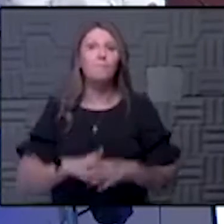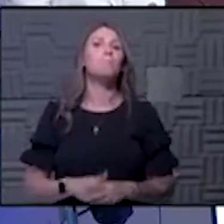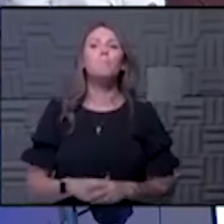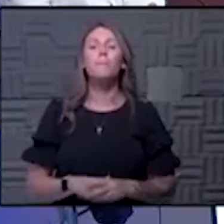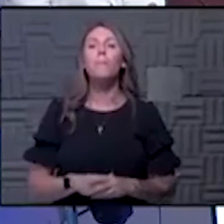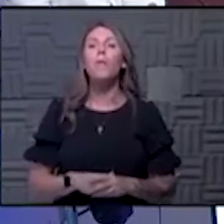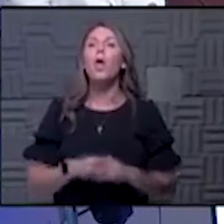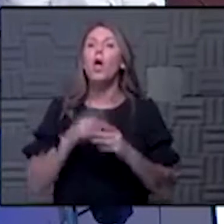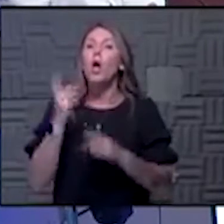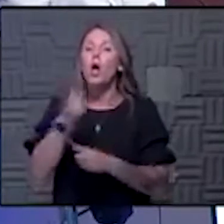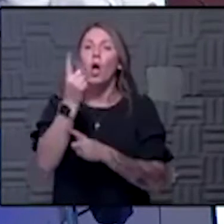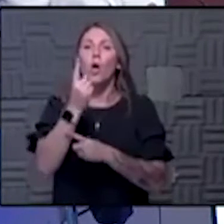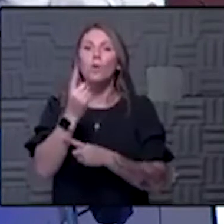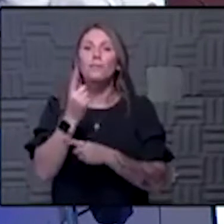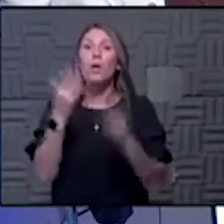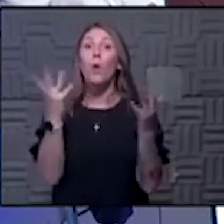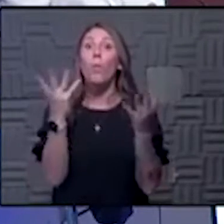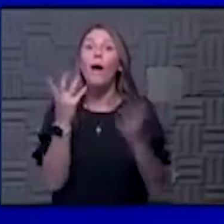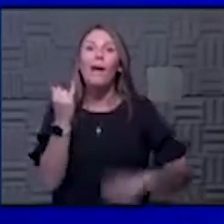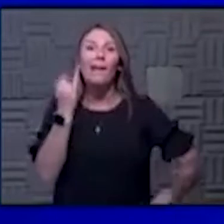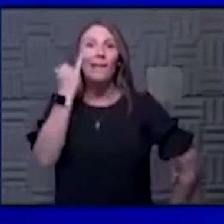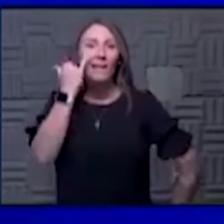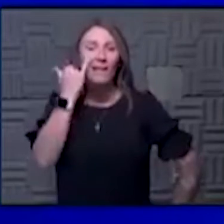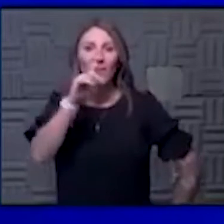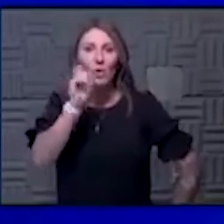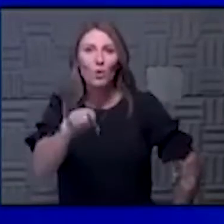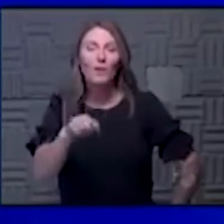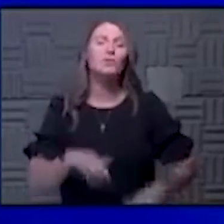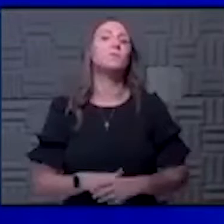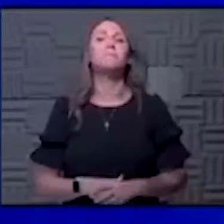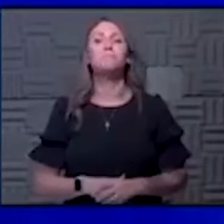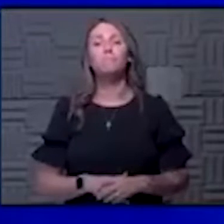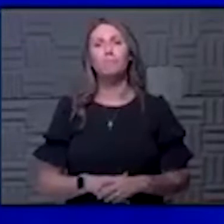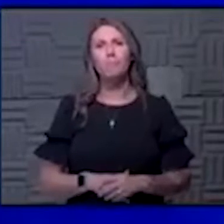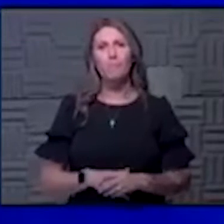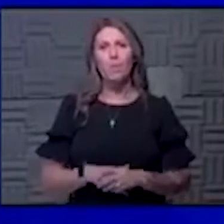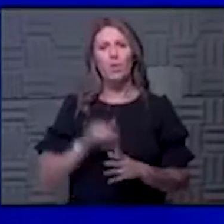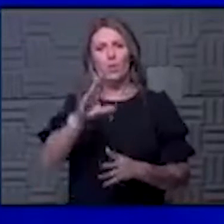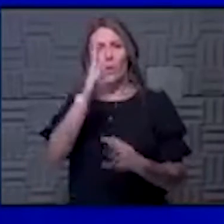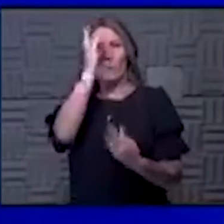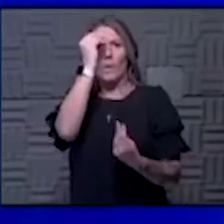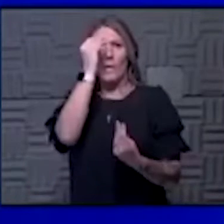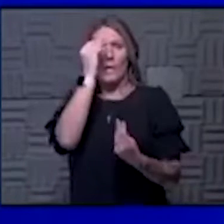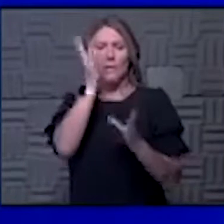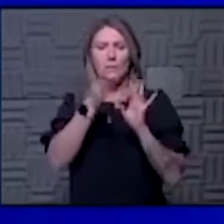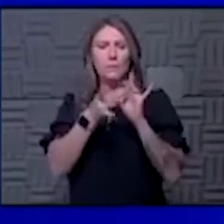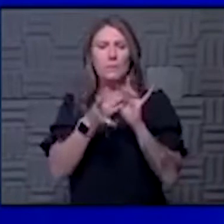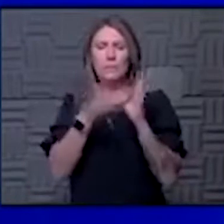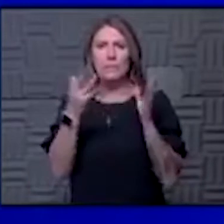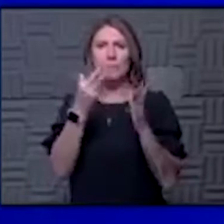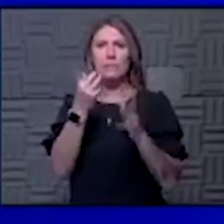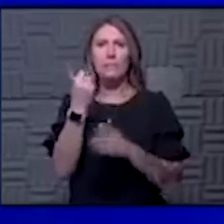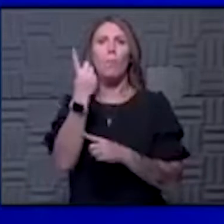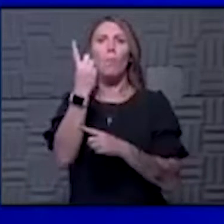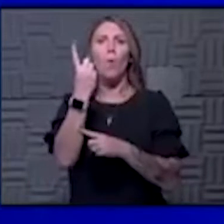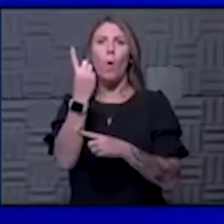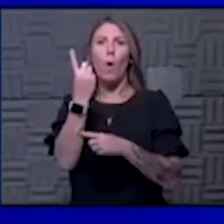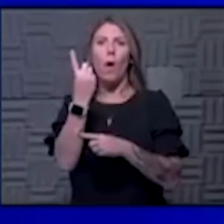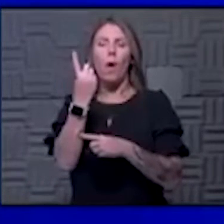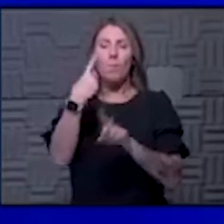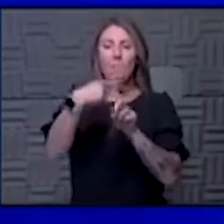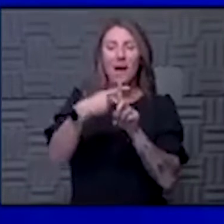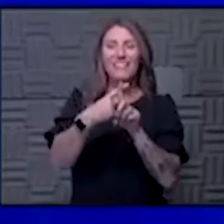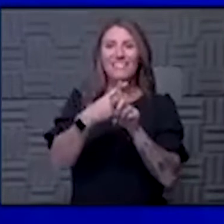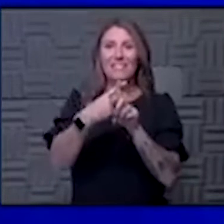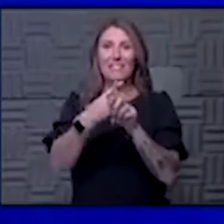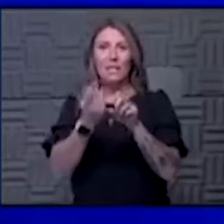a what-if question every day. Okay. Deb has today's. She wants to know, what are your thoughts on someone who's positive for COVID sitting